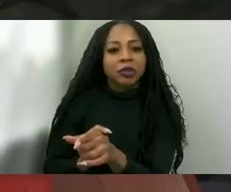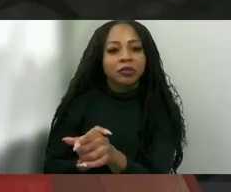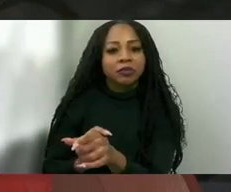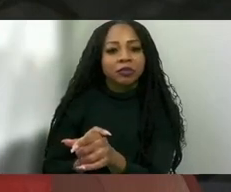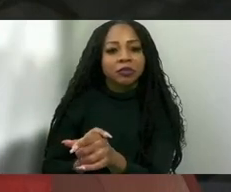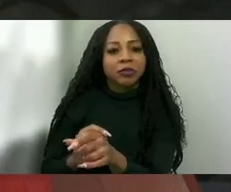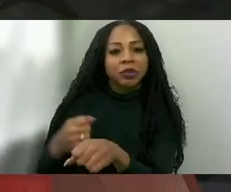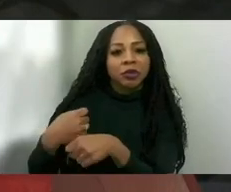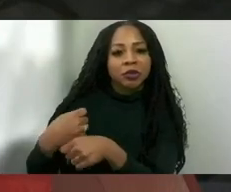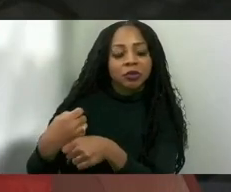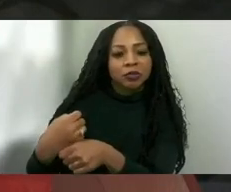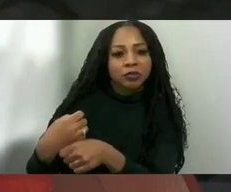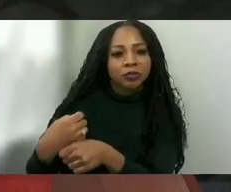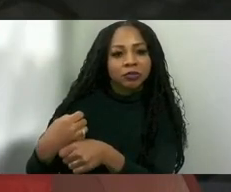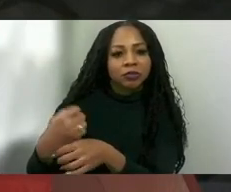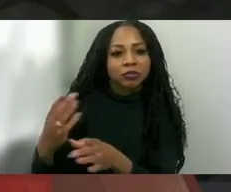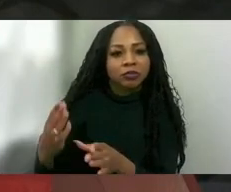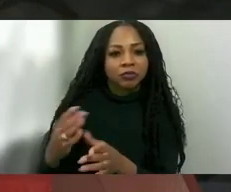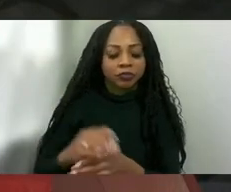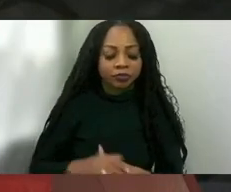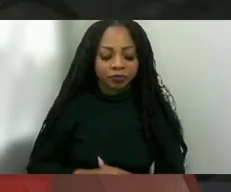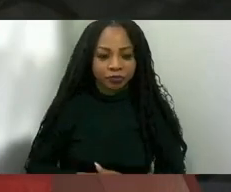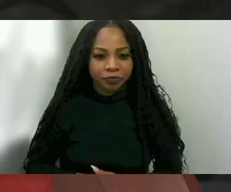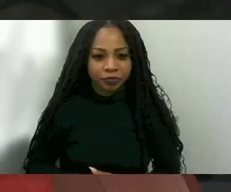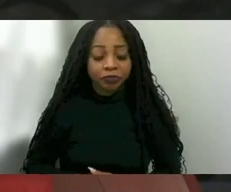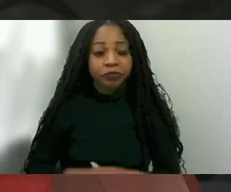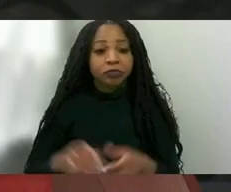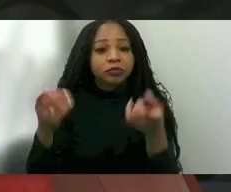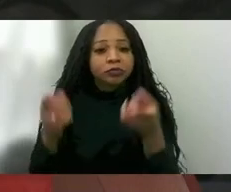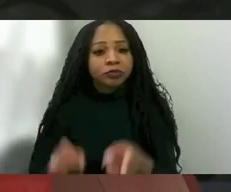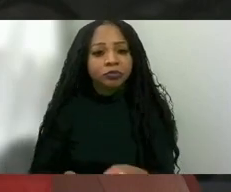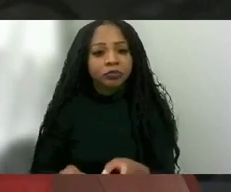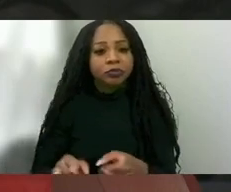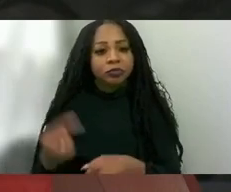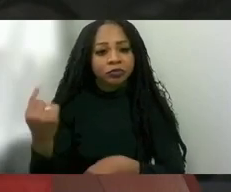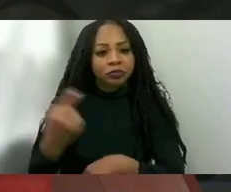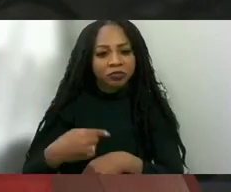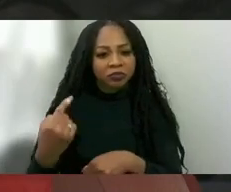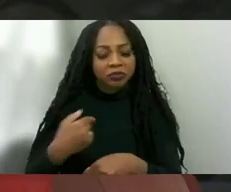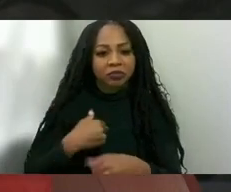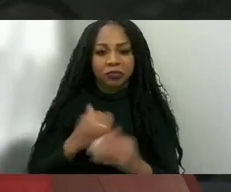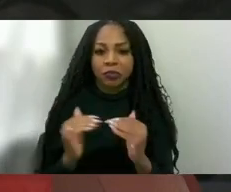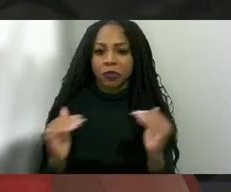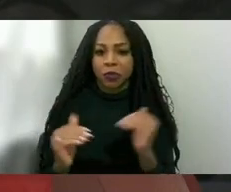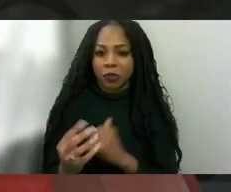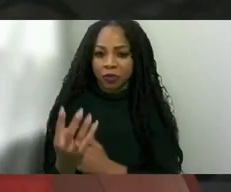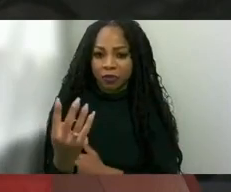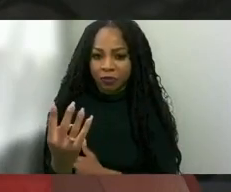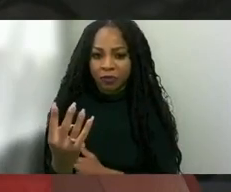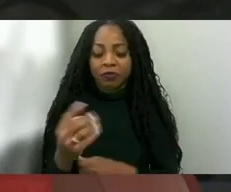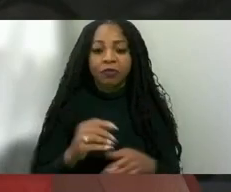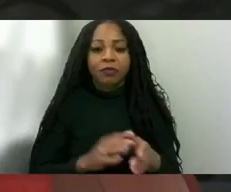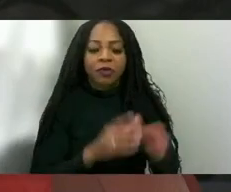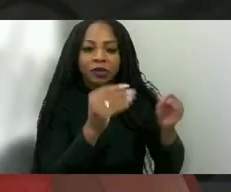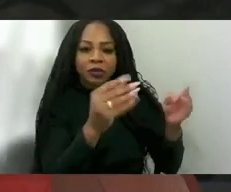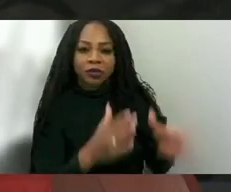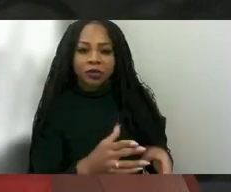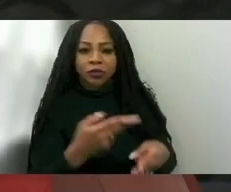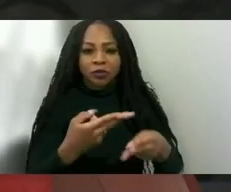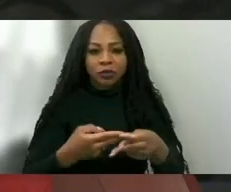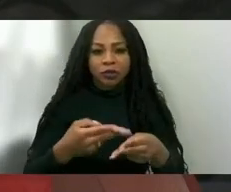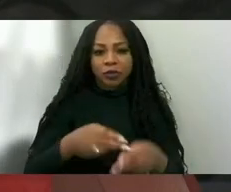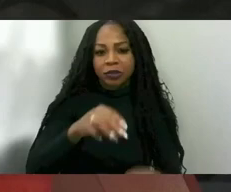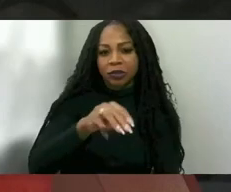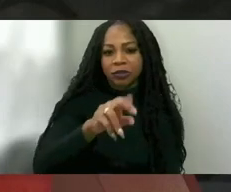One day in grade 4, Miss Rowe gave us some